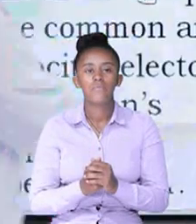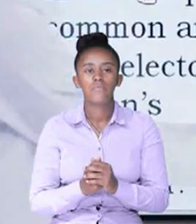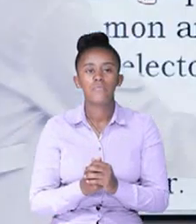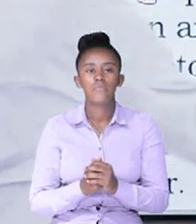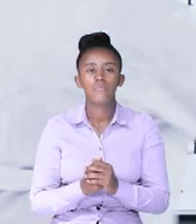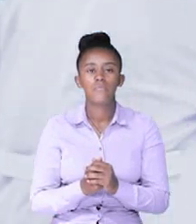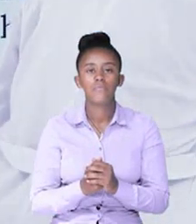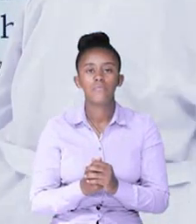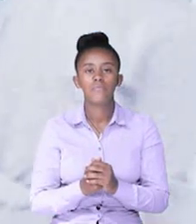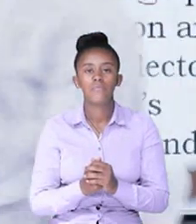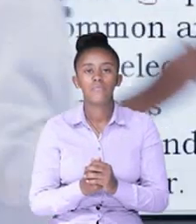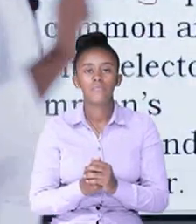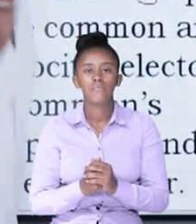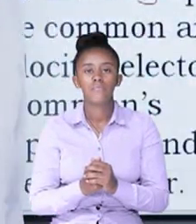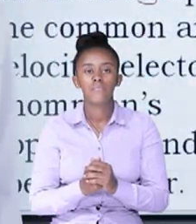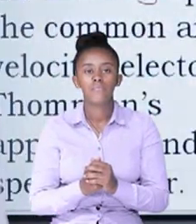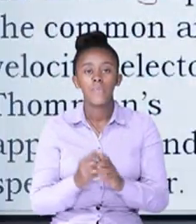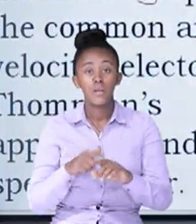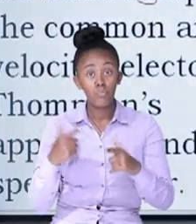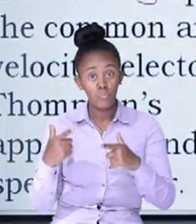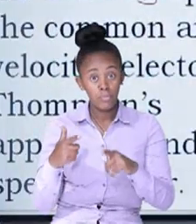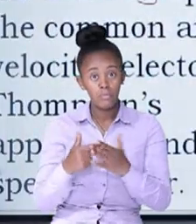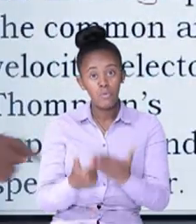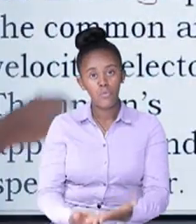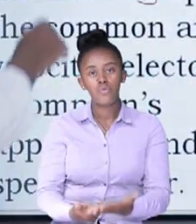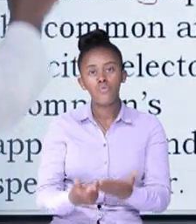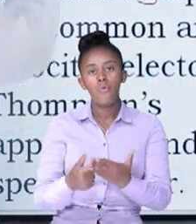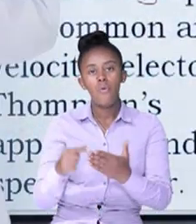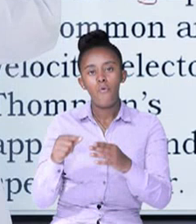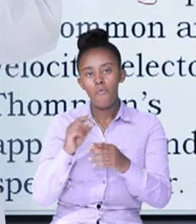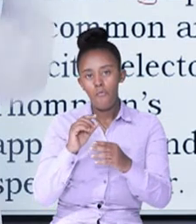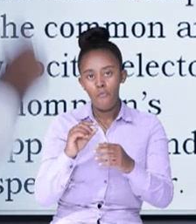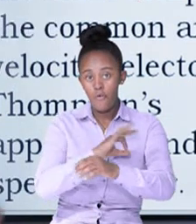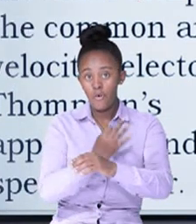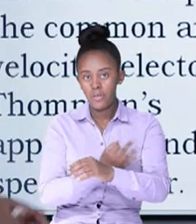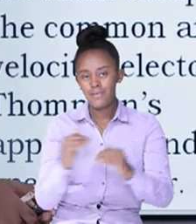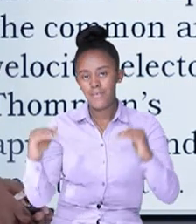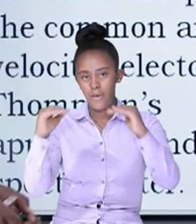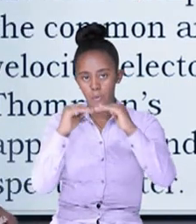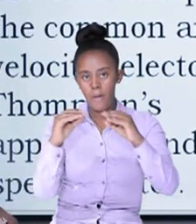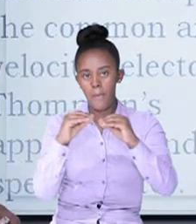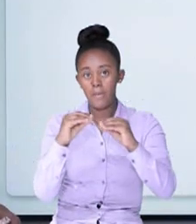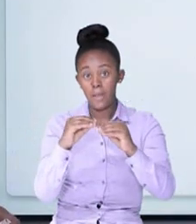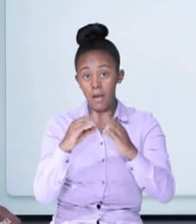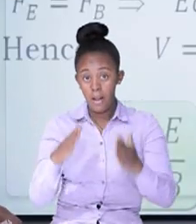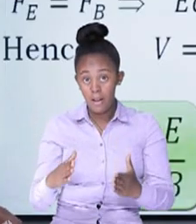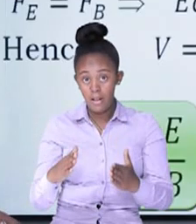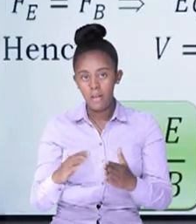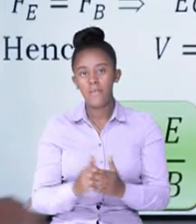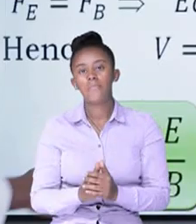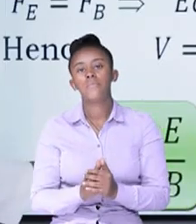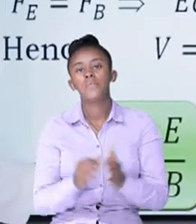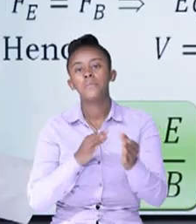here, like this. At that moment, both forces are equal. So mathematically, we can represent and